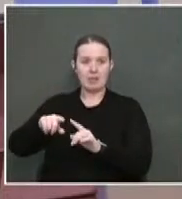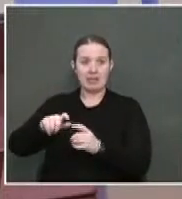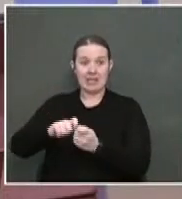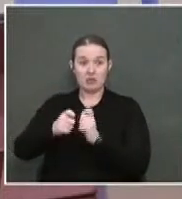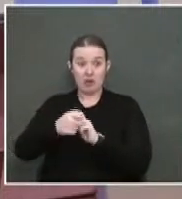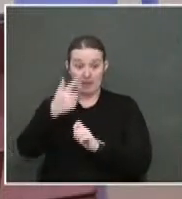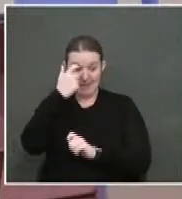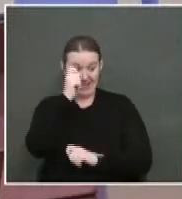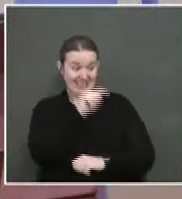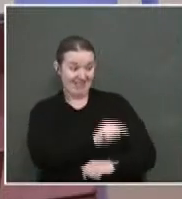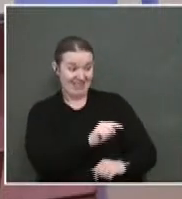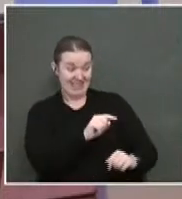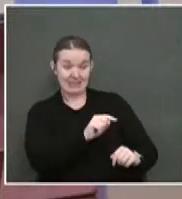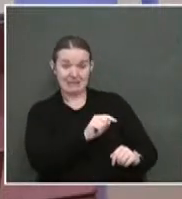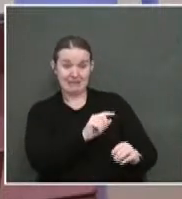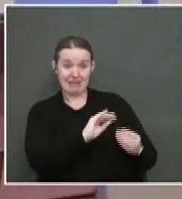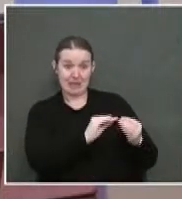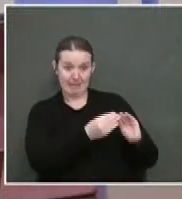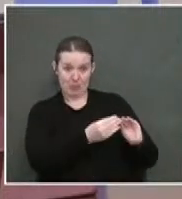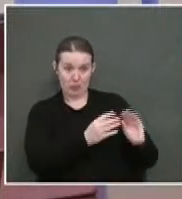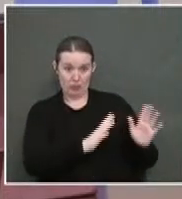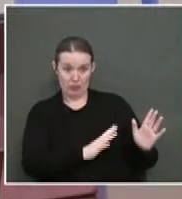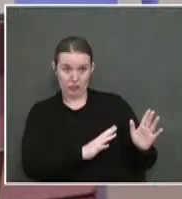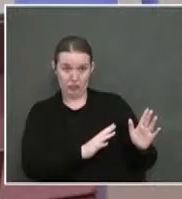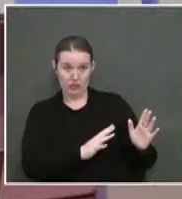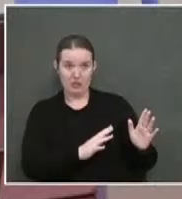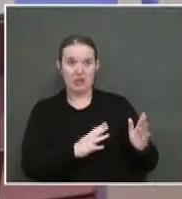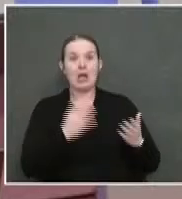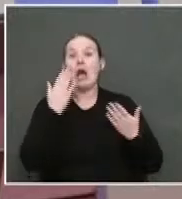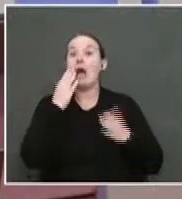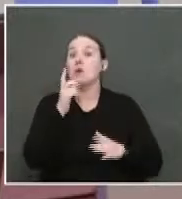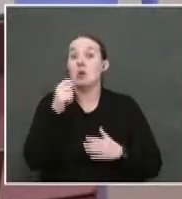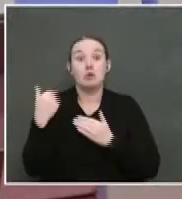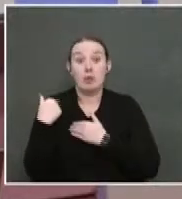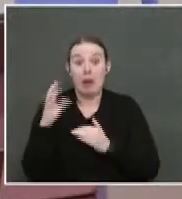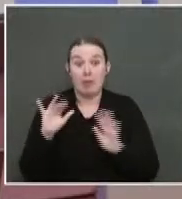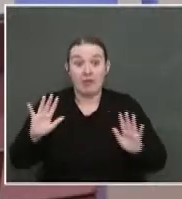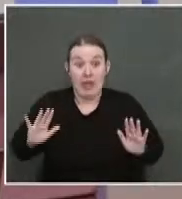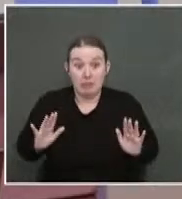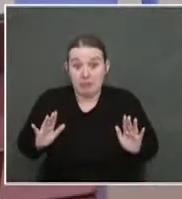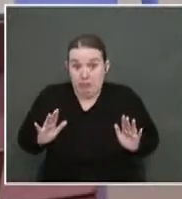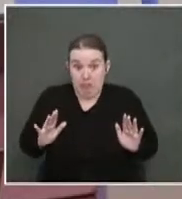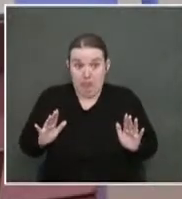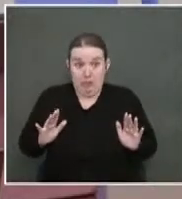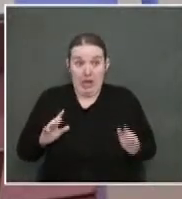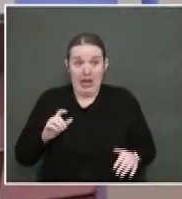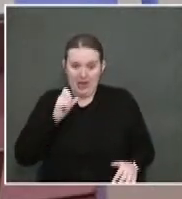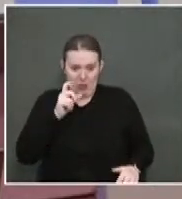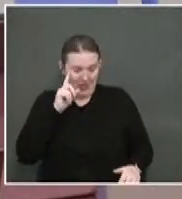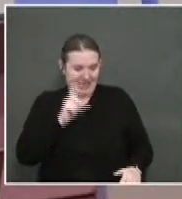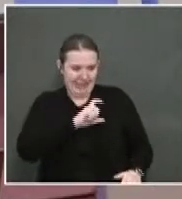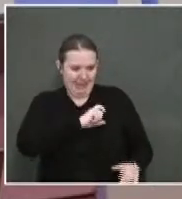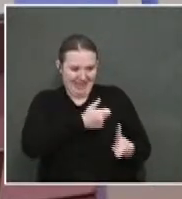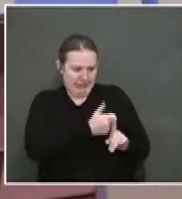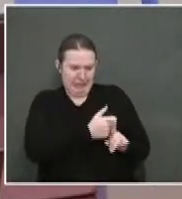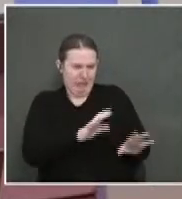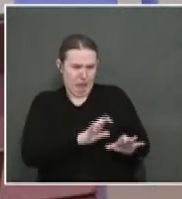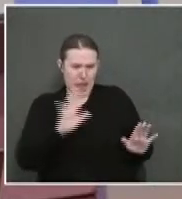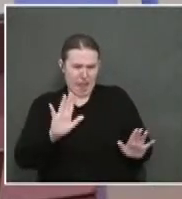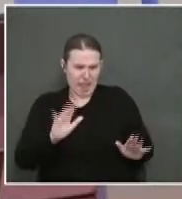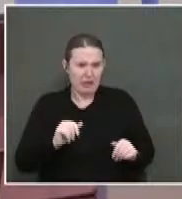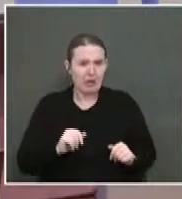because of the data from this last year? So that is, I guess, and I don't know who does that work, right? Because SAPD I don't think does. And so who